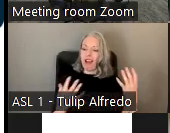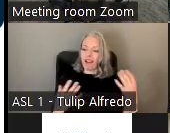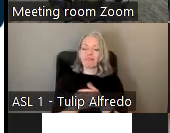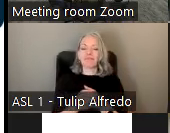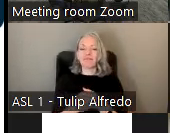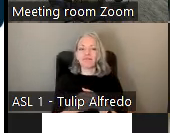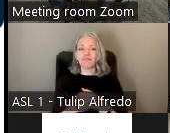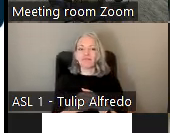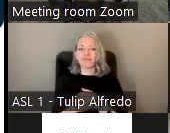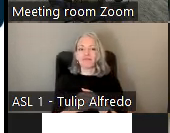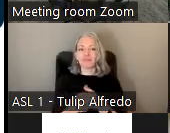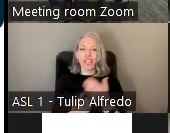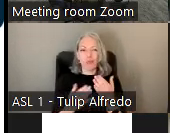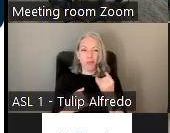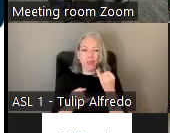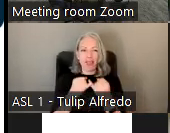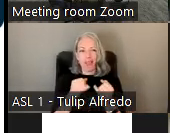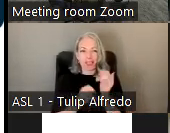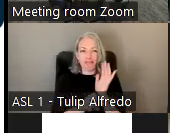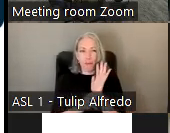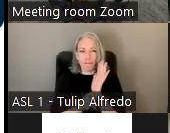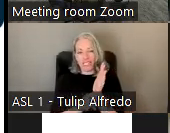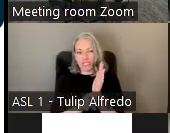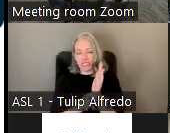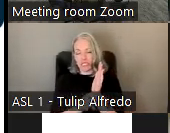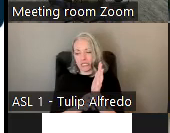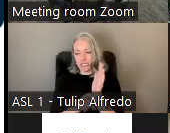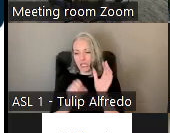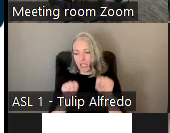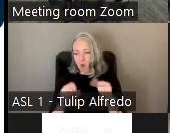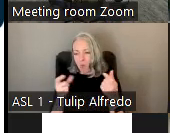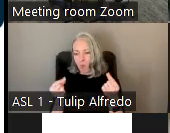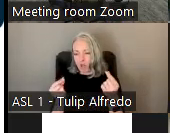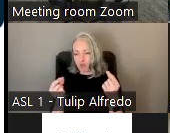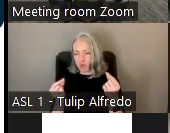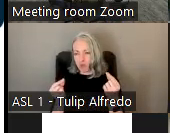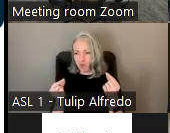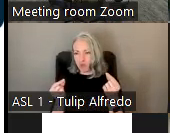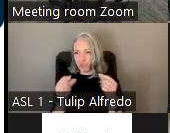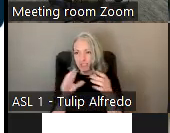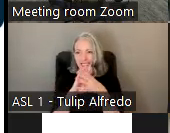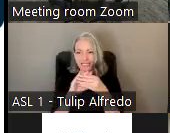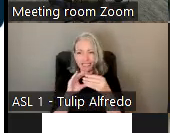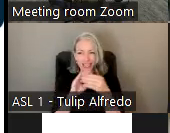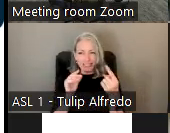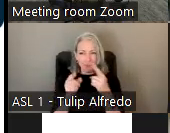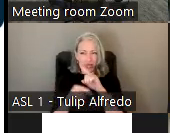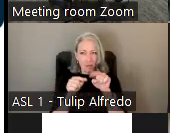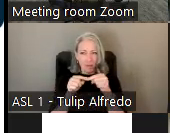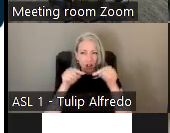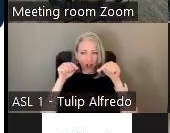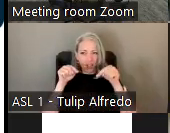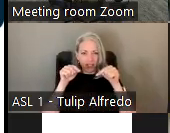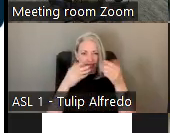Okay, and in maybe the last 5 minutes, why don't we just take a minute or two to say something about this one